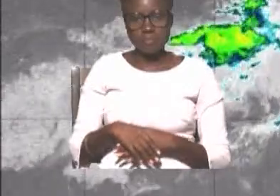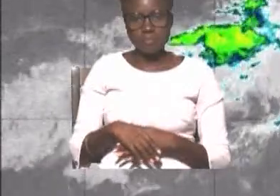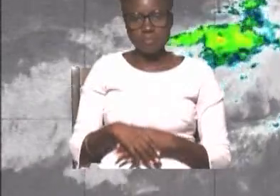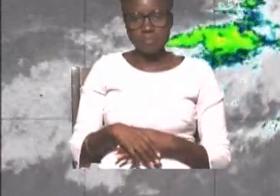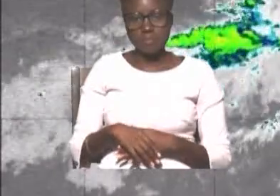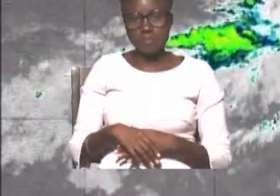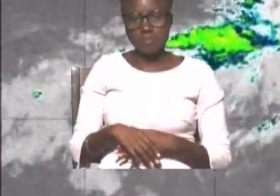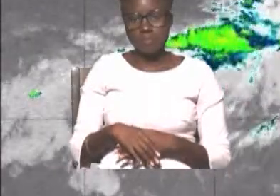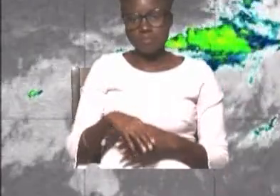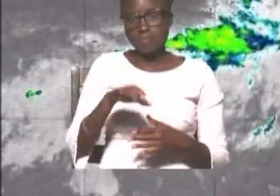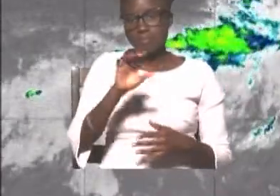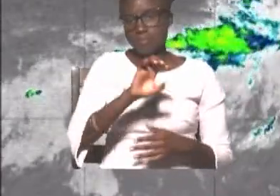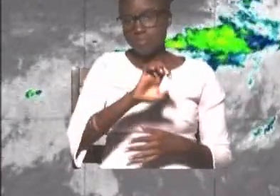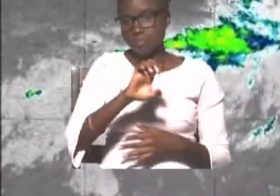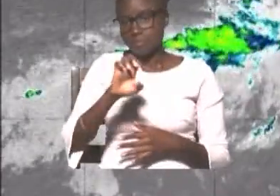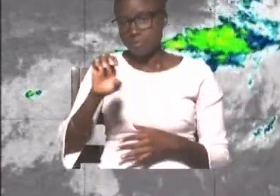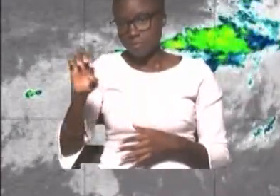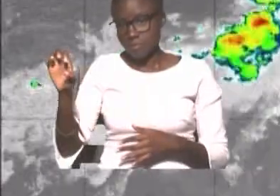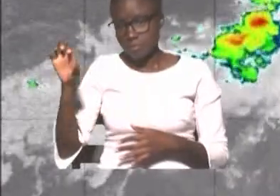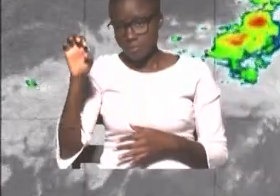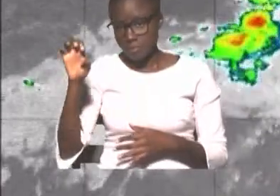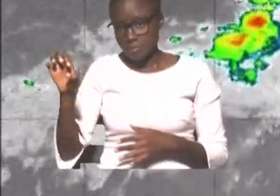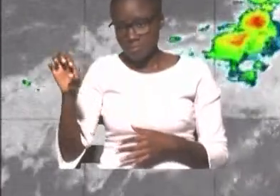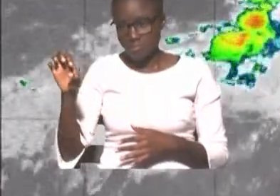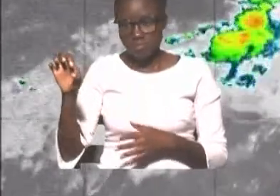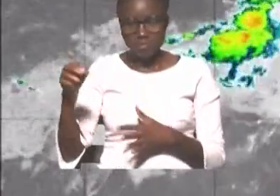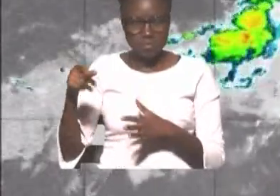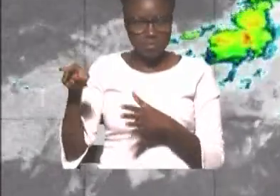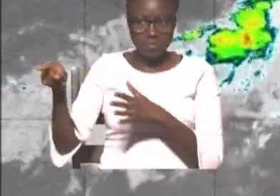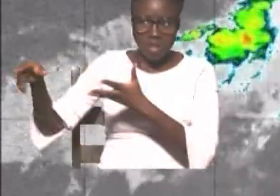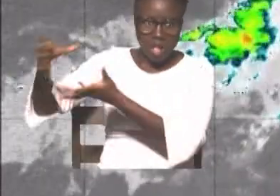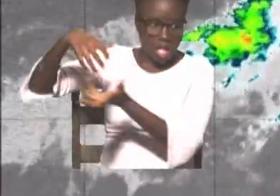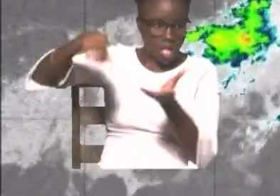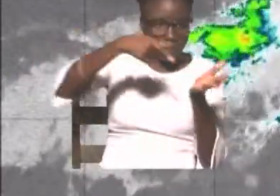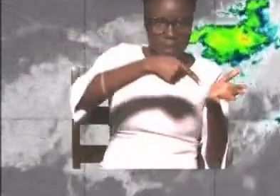in the Eastern Pacific and poses no threat to us here in the Caribbean.